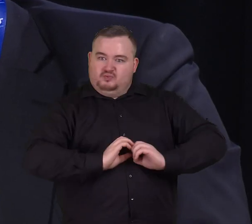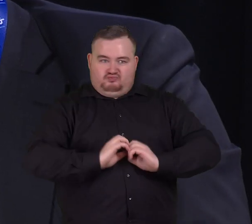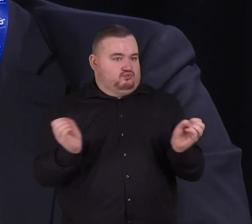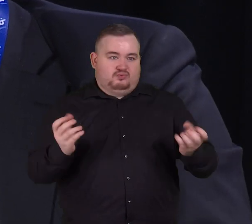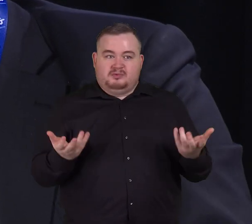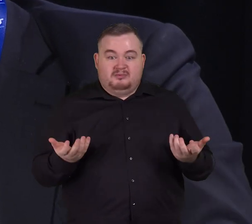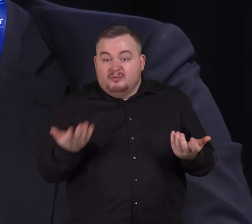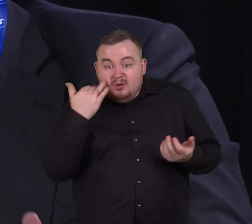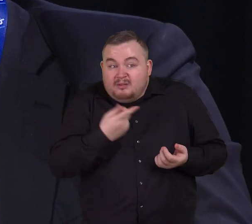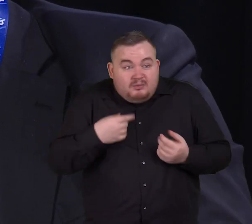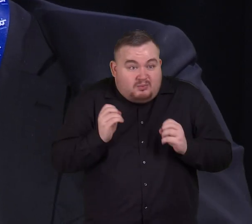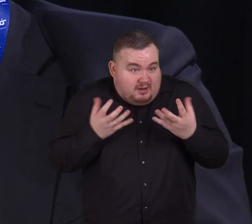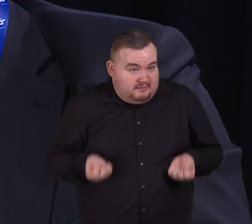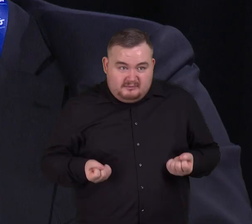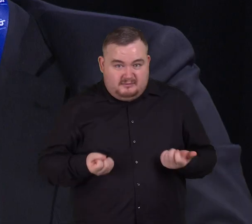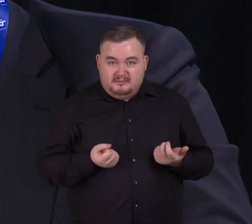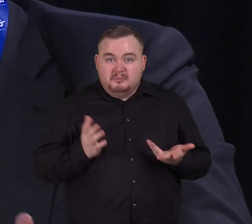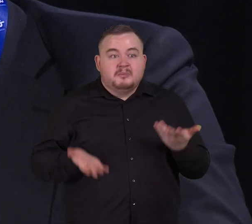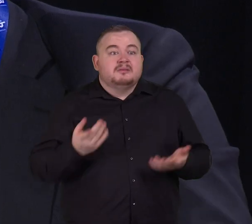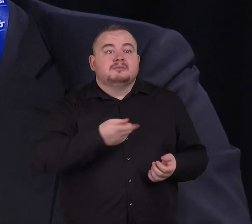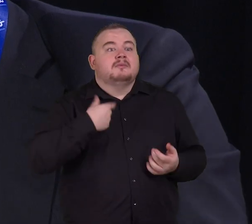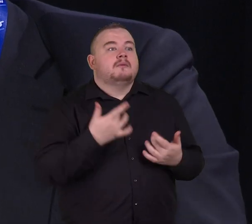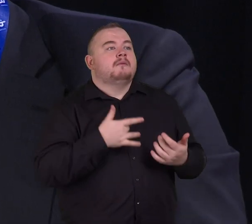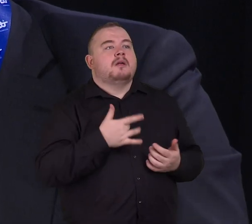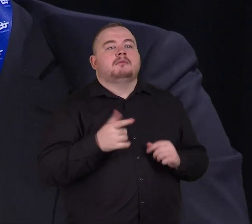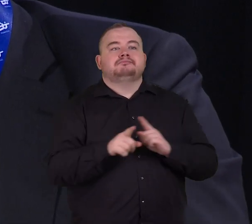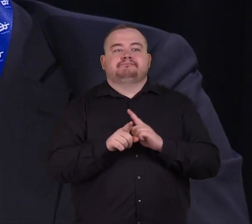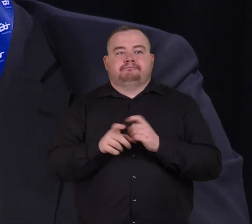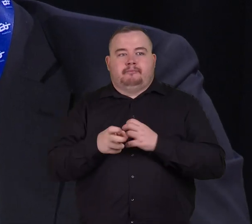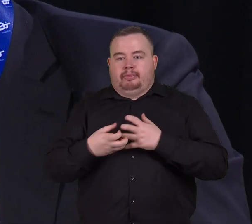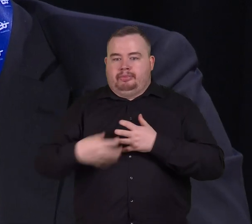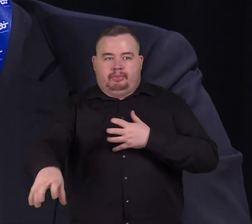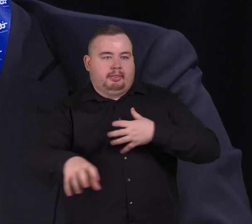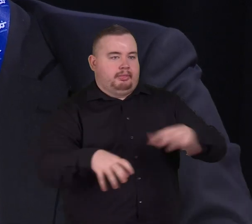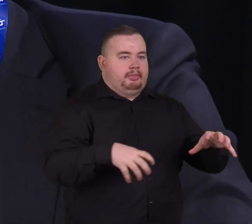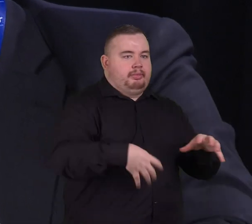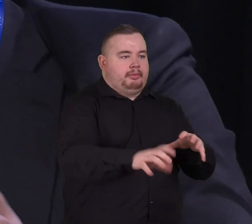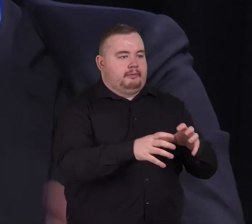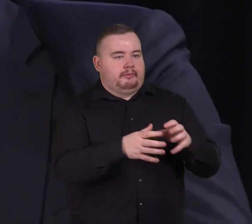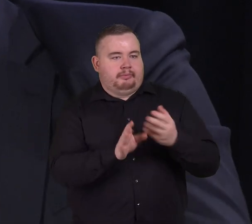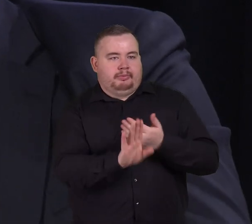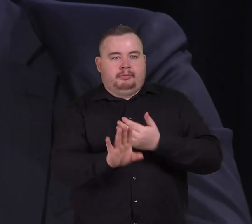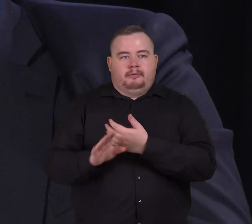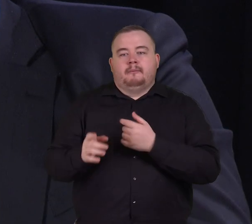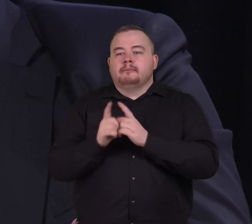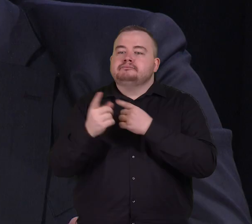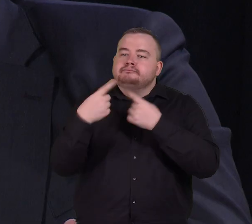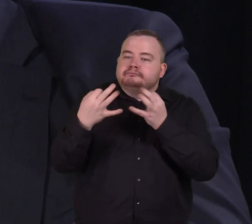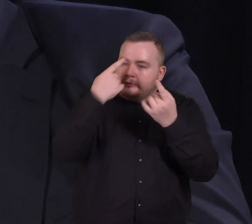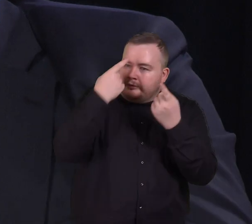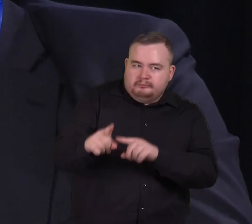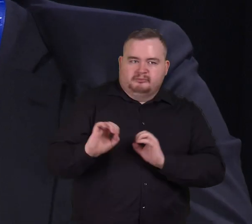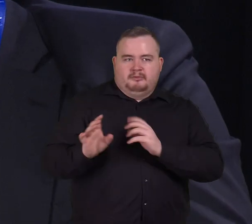feel involved, which disagree, which hit the streets if they are organized, or just vote